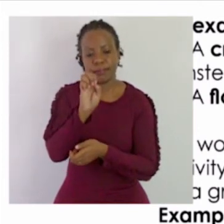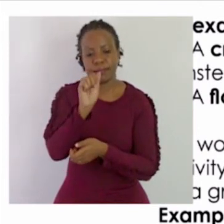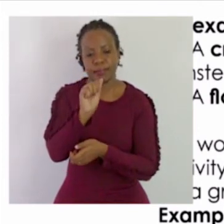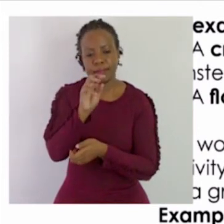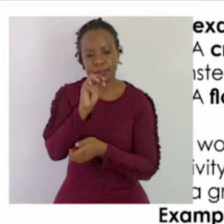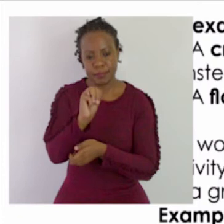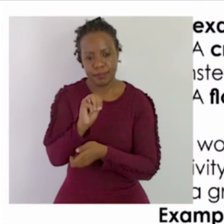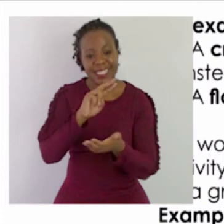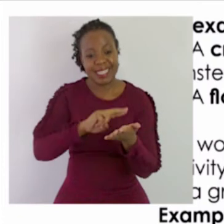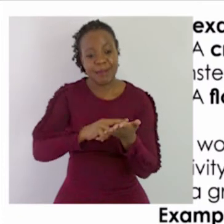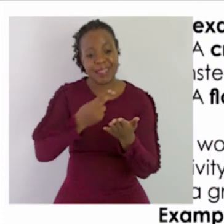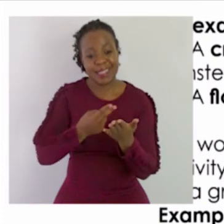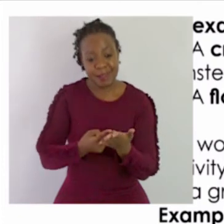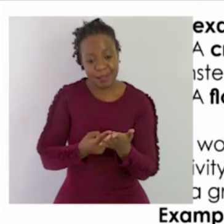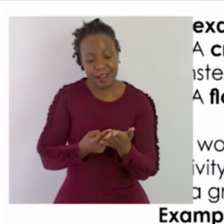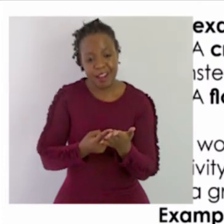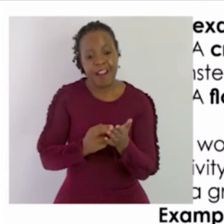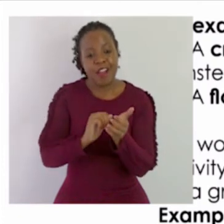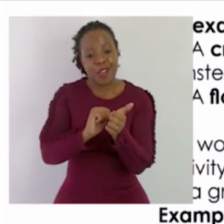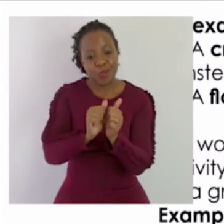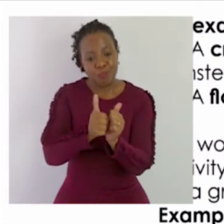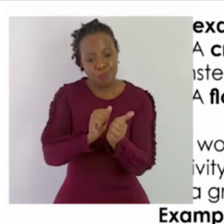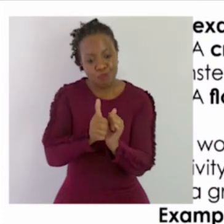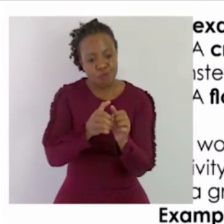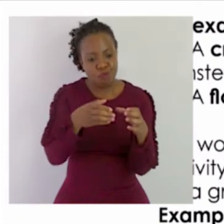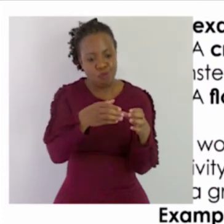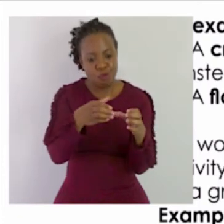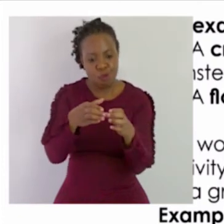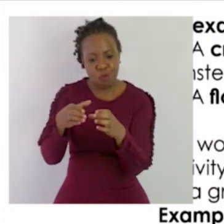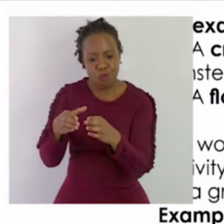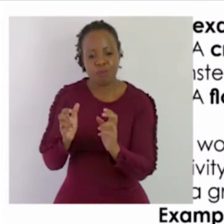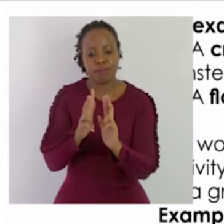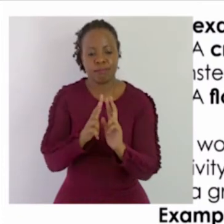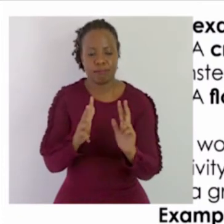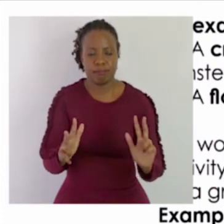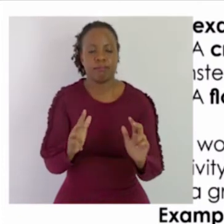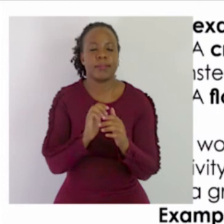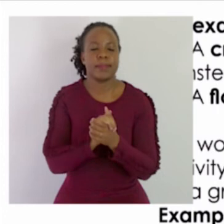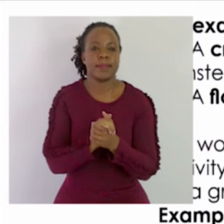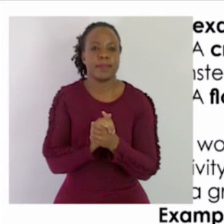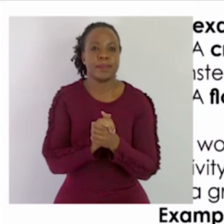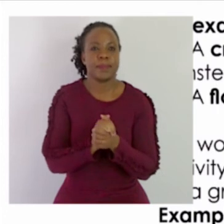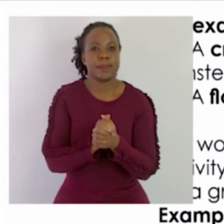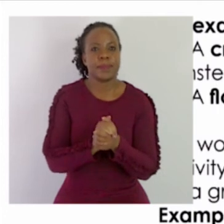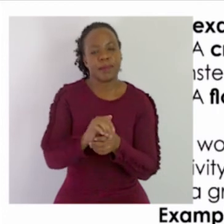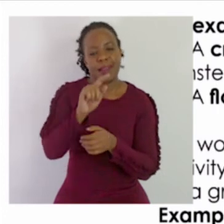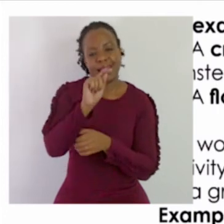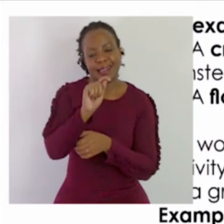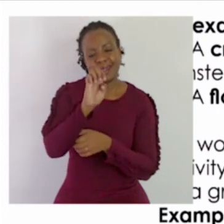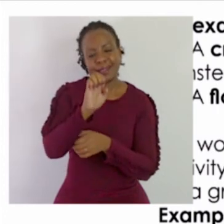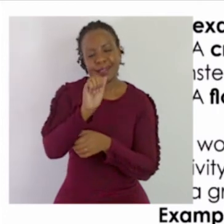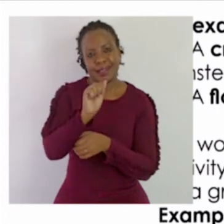of people in a sporting activity. So team is a collective